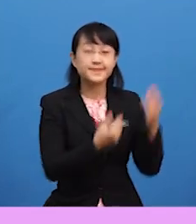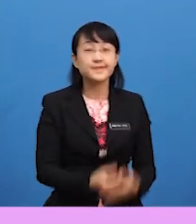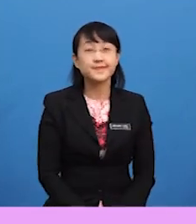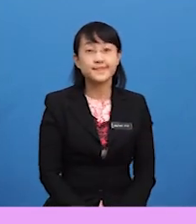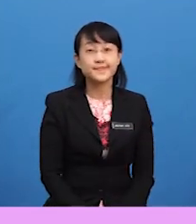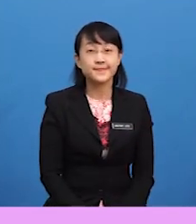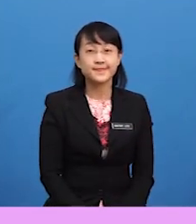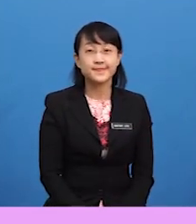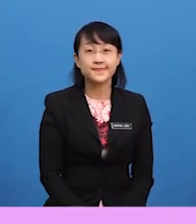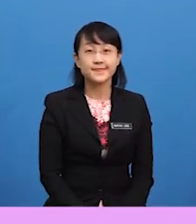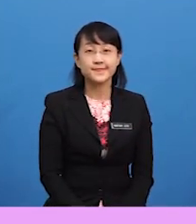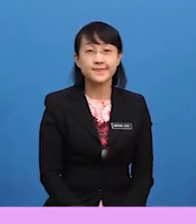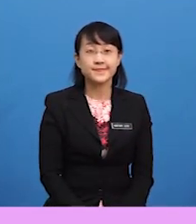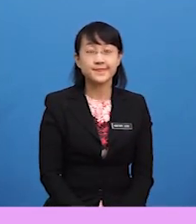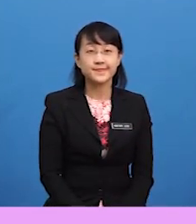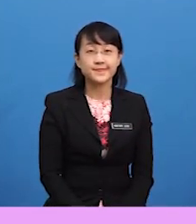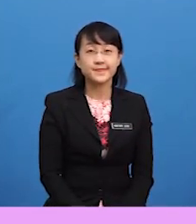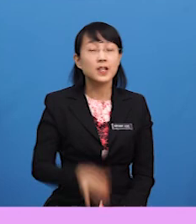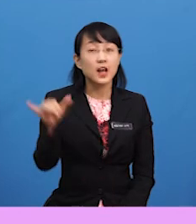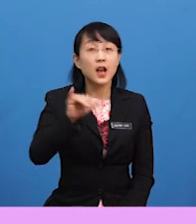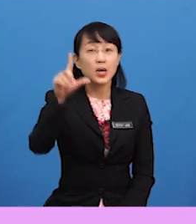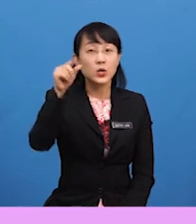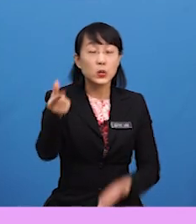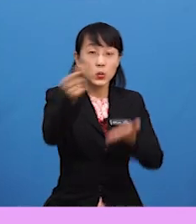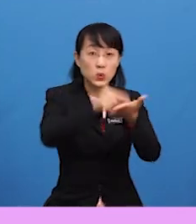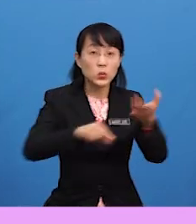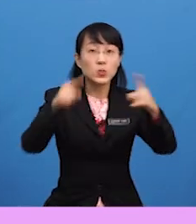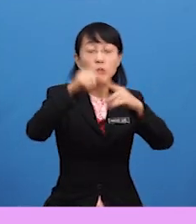or sentences. They are like glue to paper.